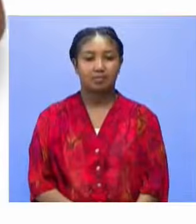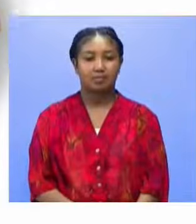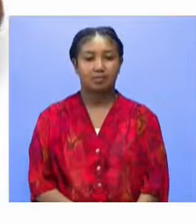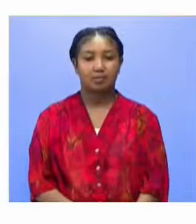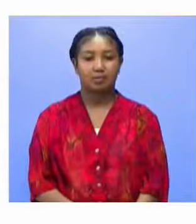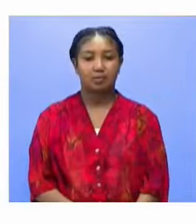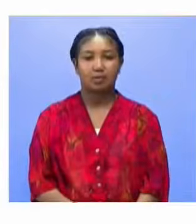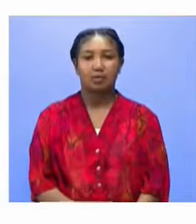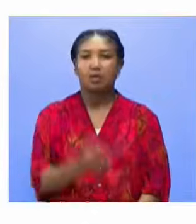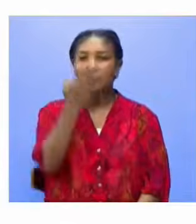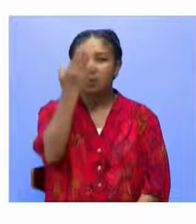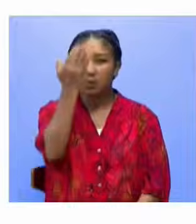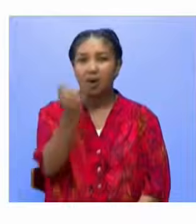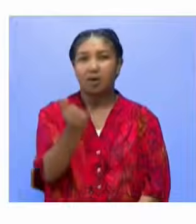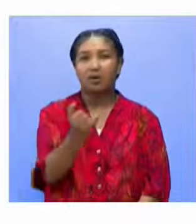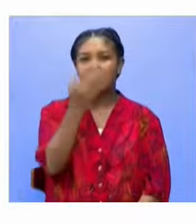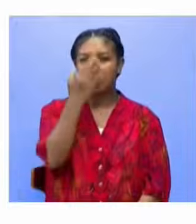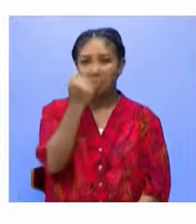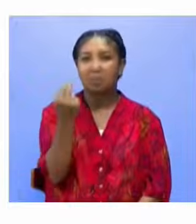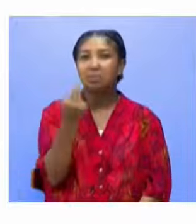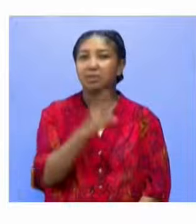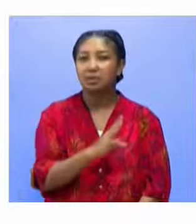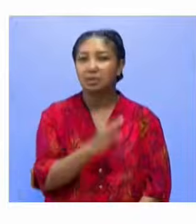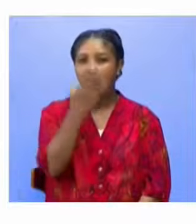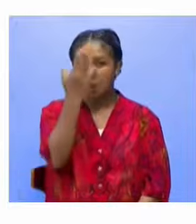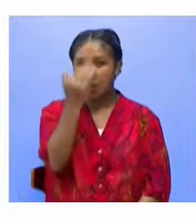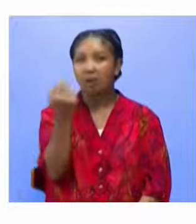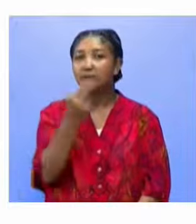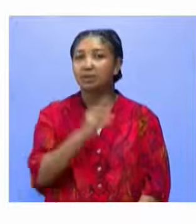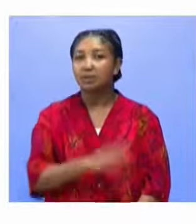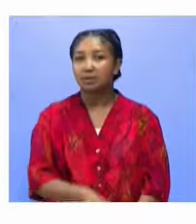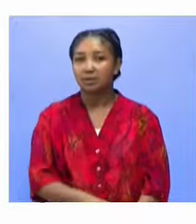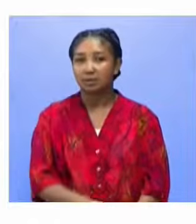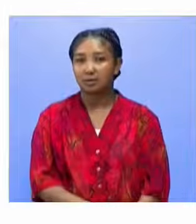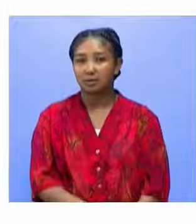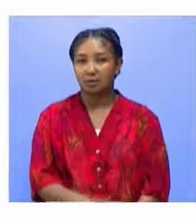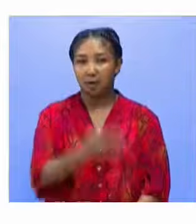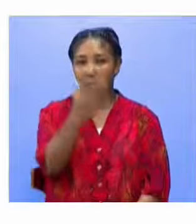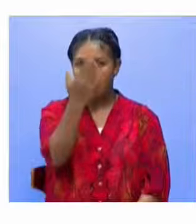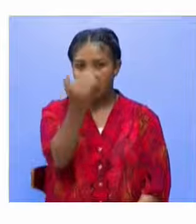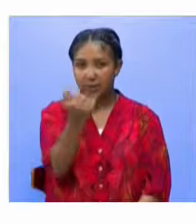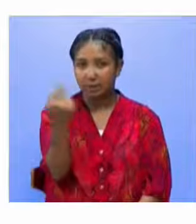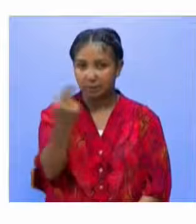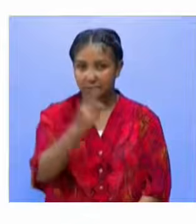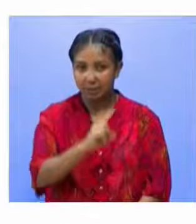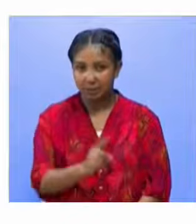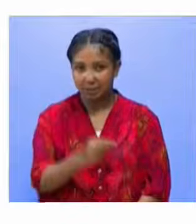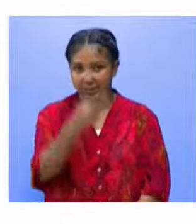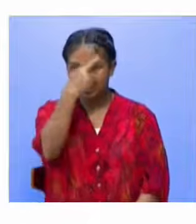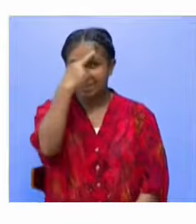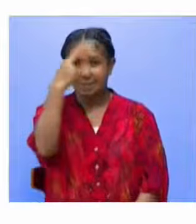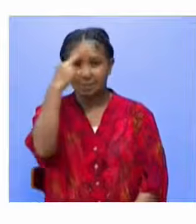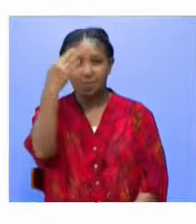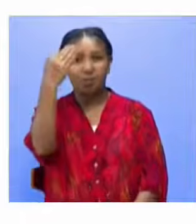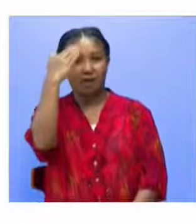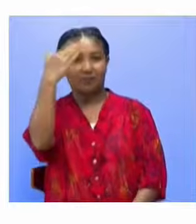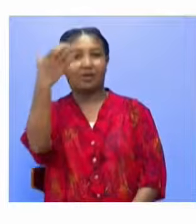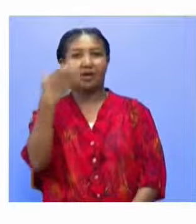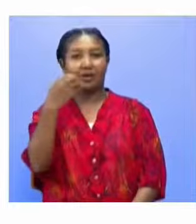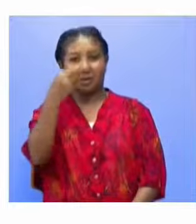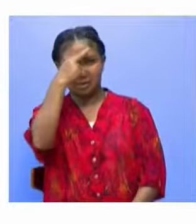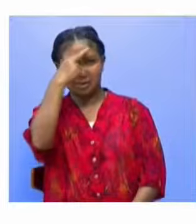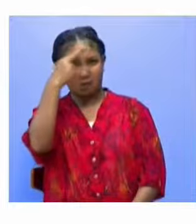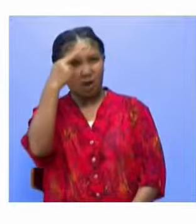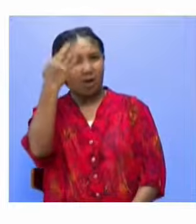What about why? Ask for, yes, reason. Why